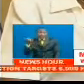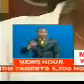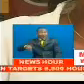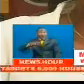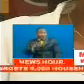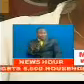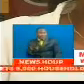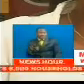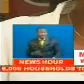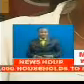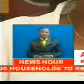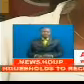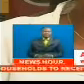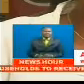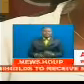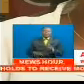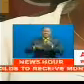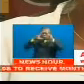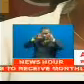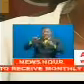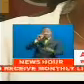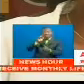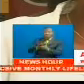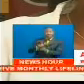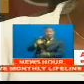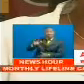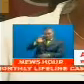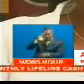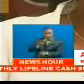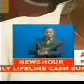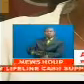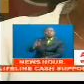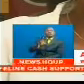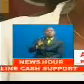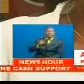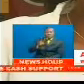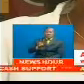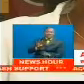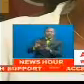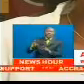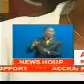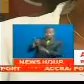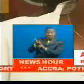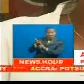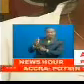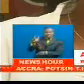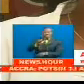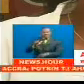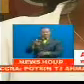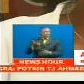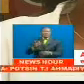achieving in the cities. The wife of the Vice President, who is a mother of two adults, a professional librarian and